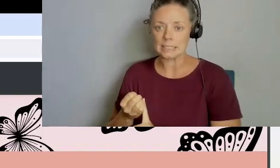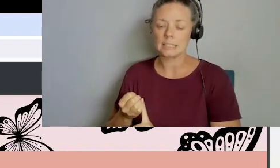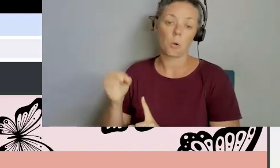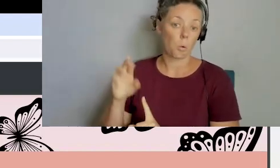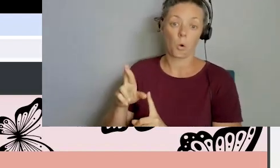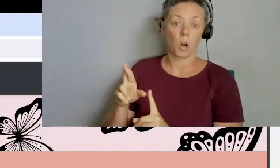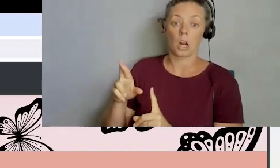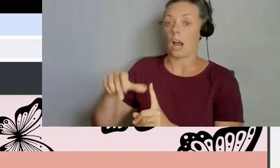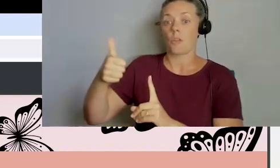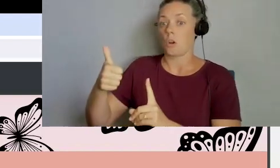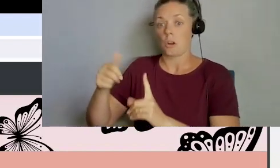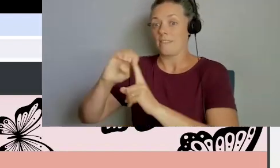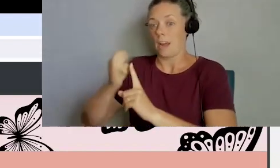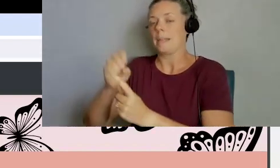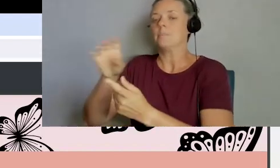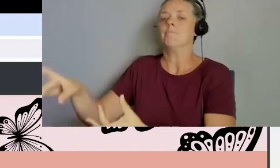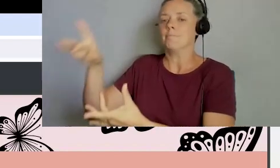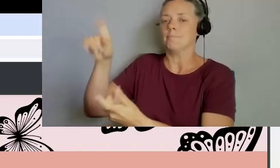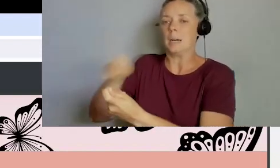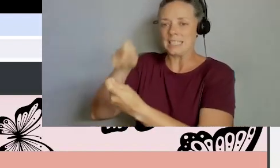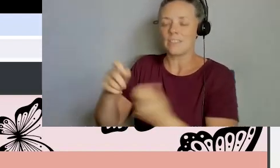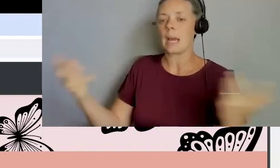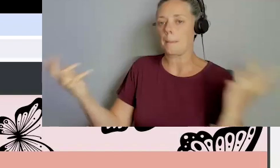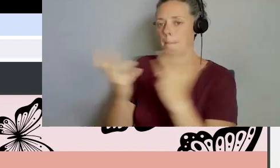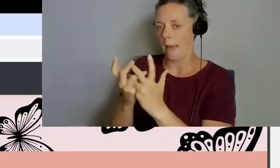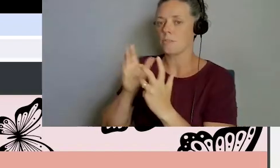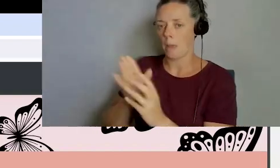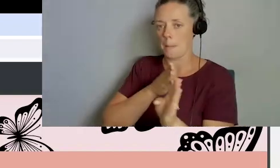environment. We work very closely with some,